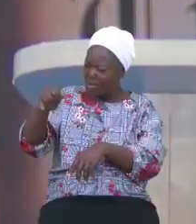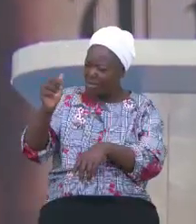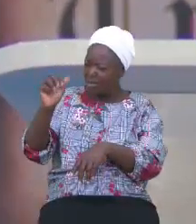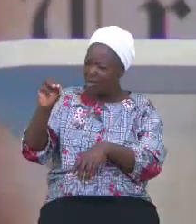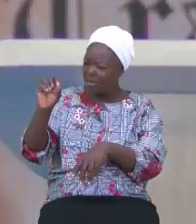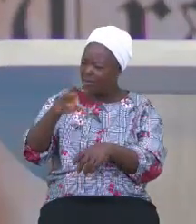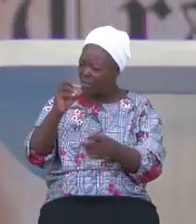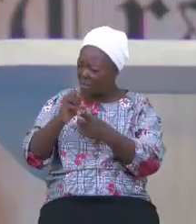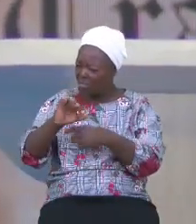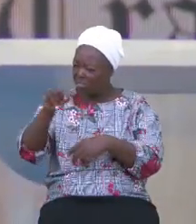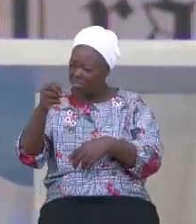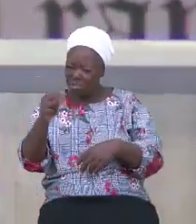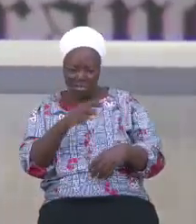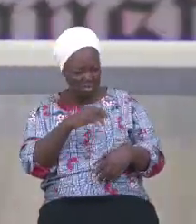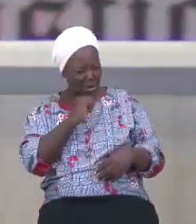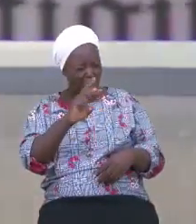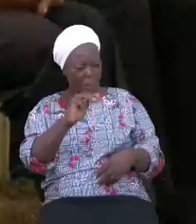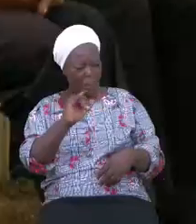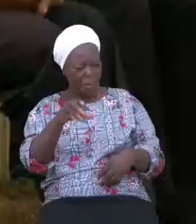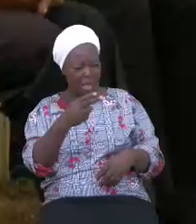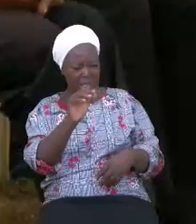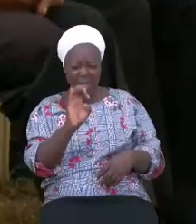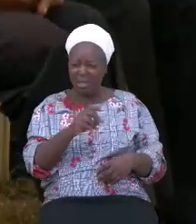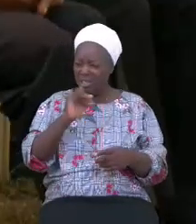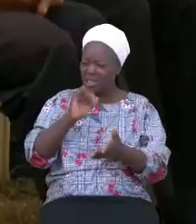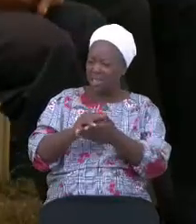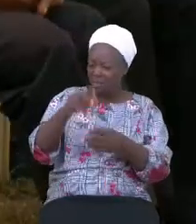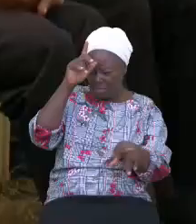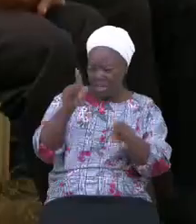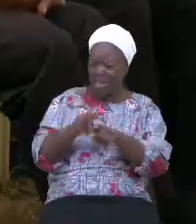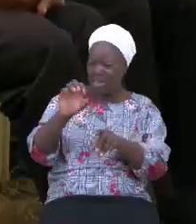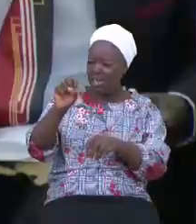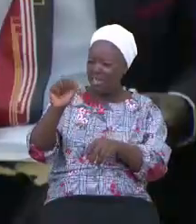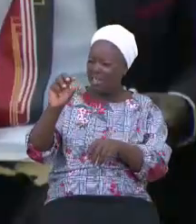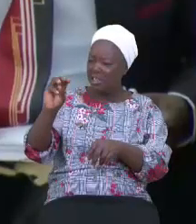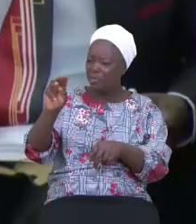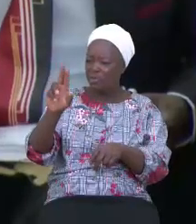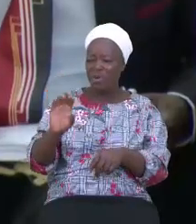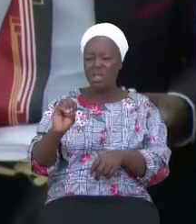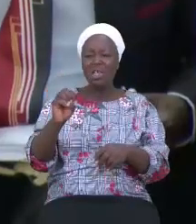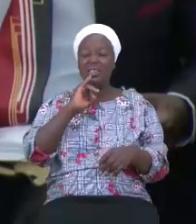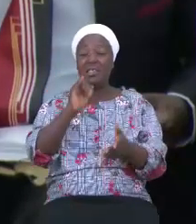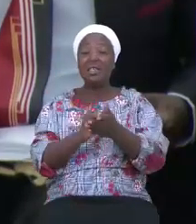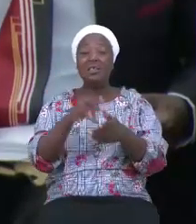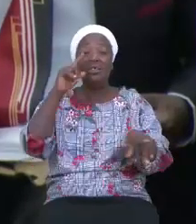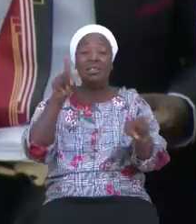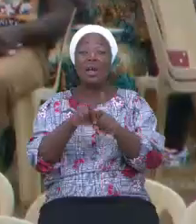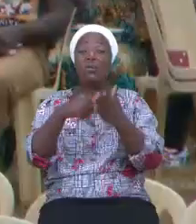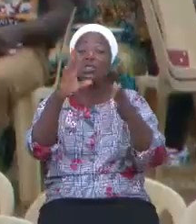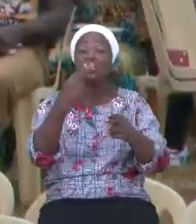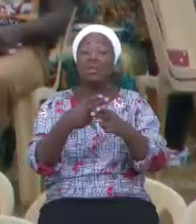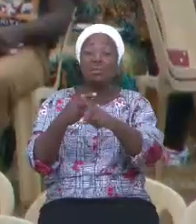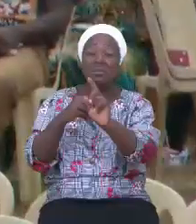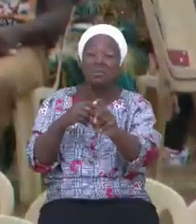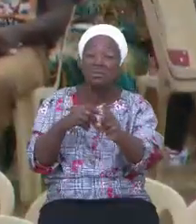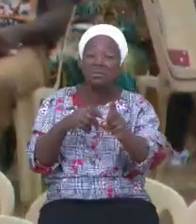brother Michael, is that brother Samuel, is that sister, what's your name? Is